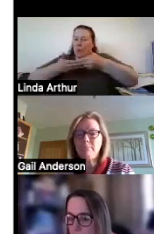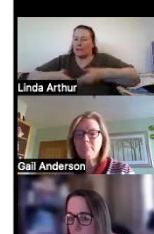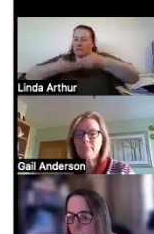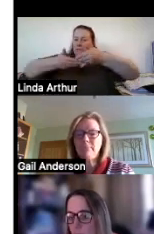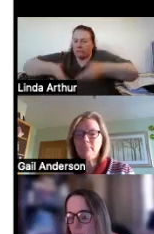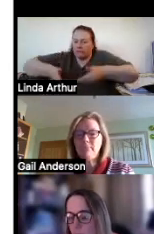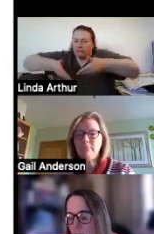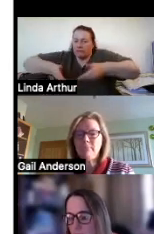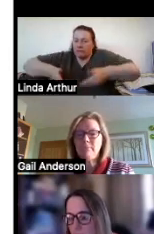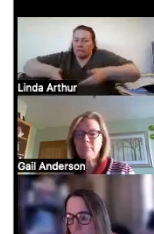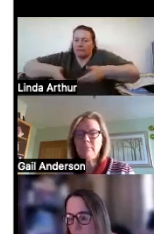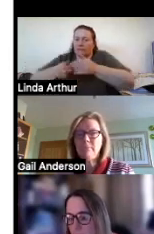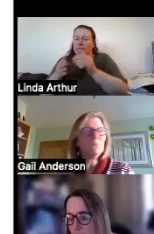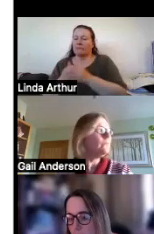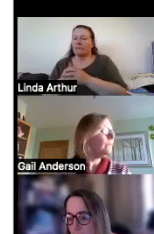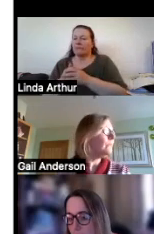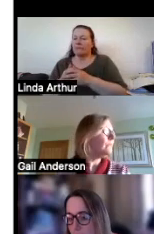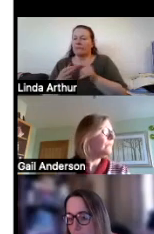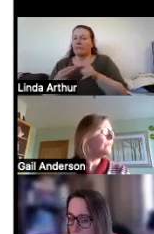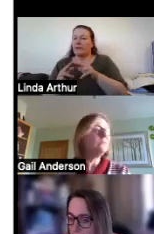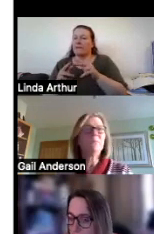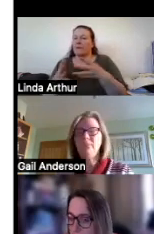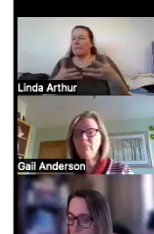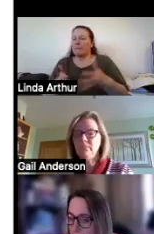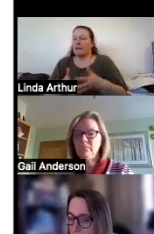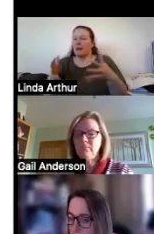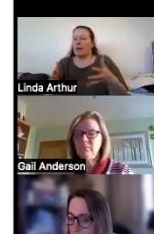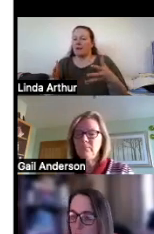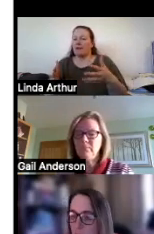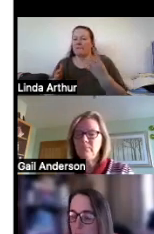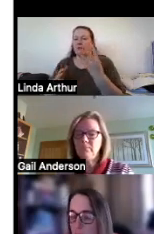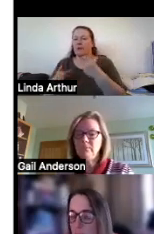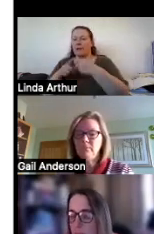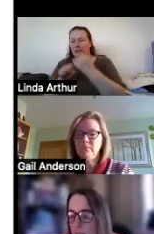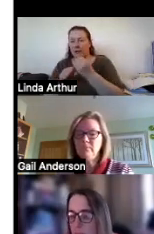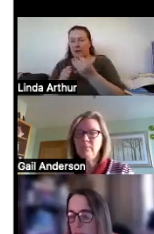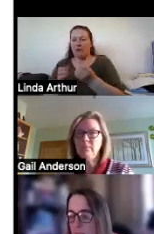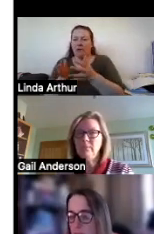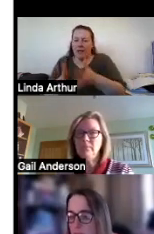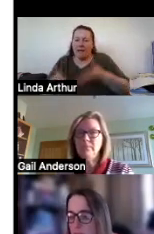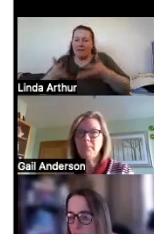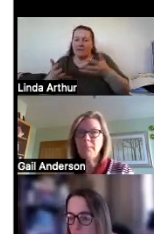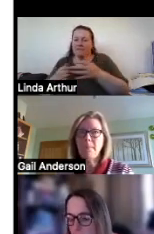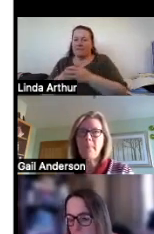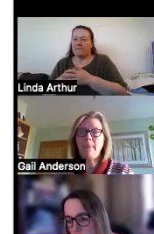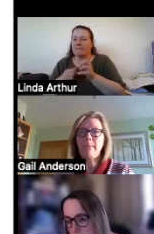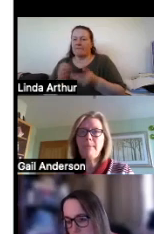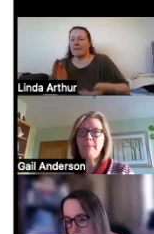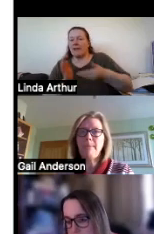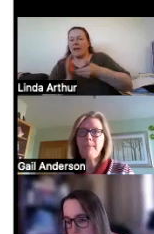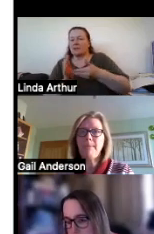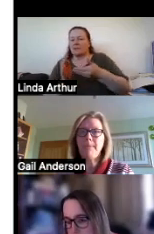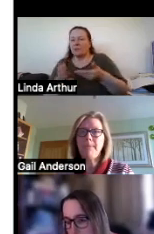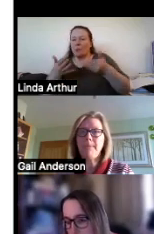floor. If you have a larger baby, so 4 kilos or more, then that's adding to that issue as